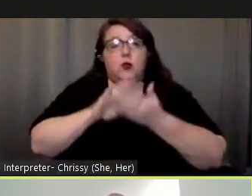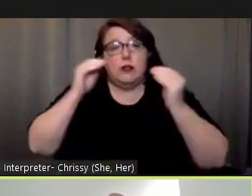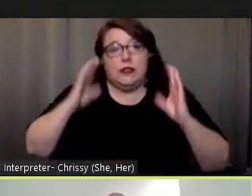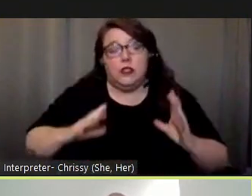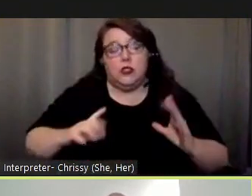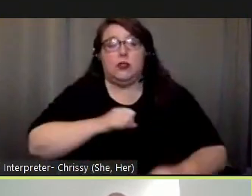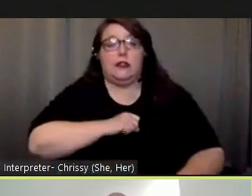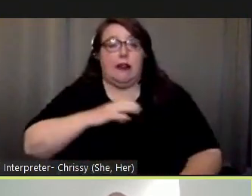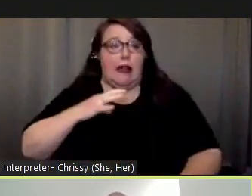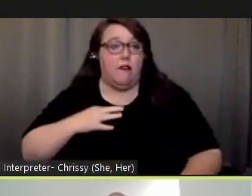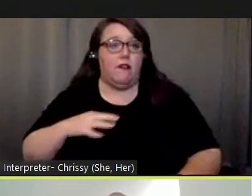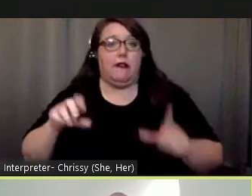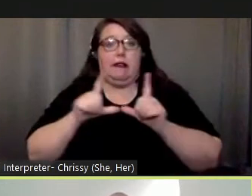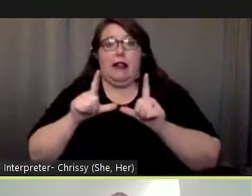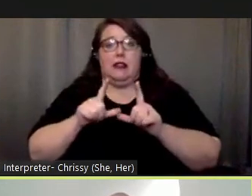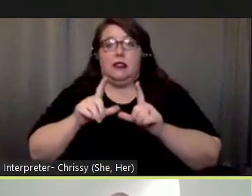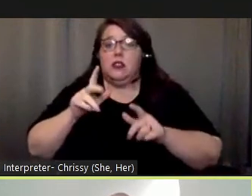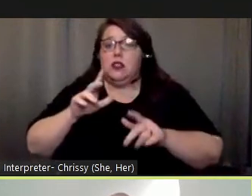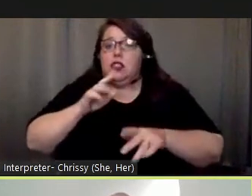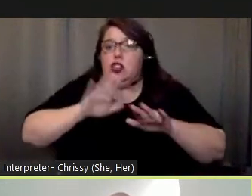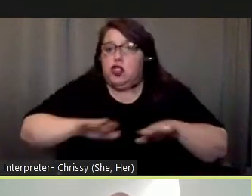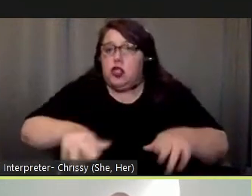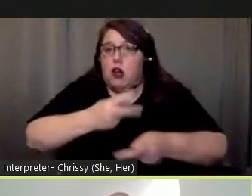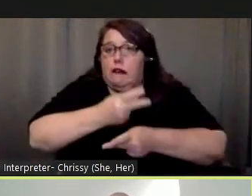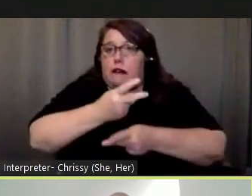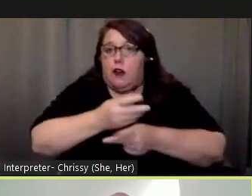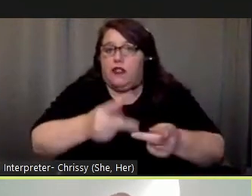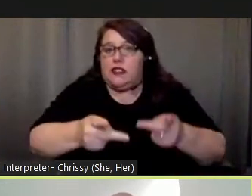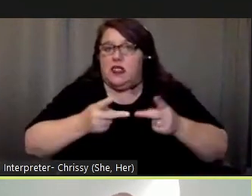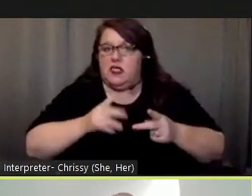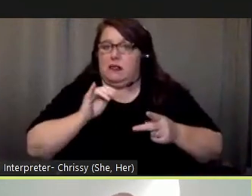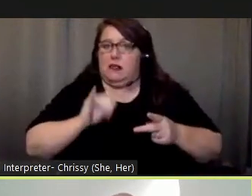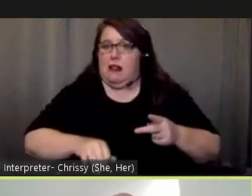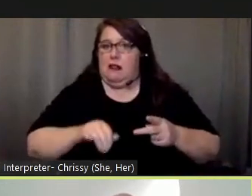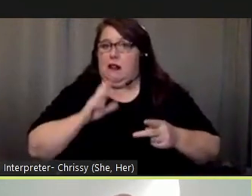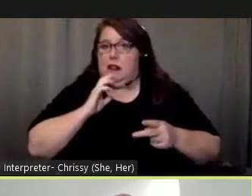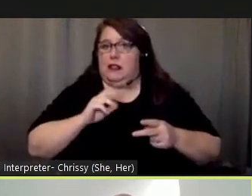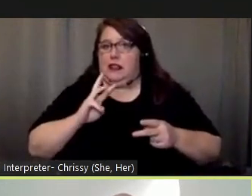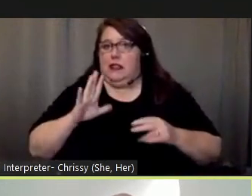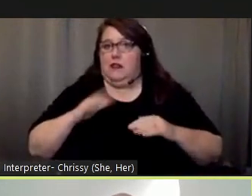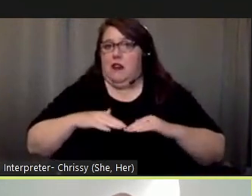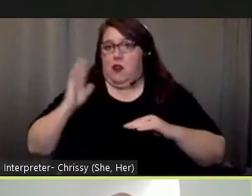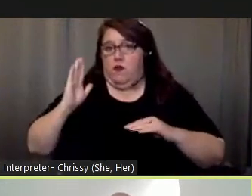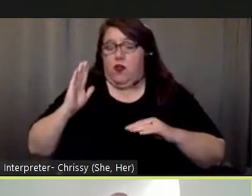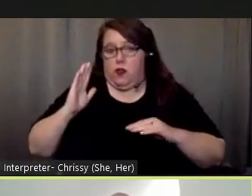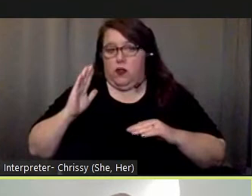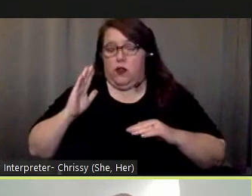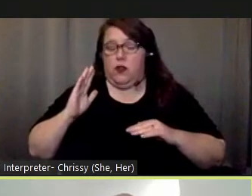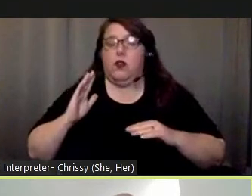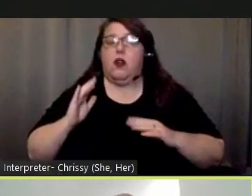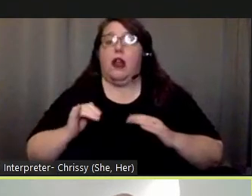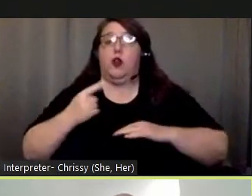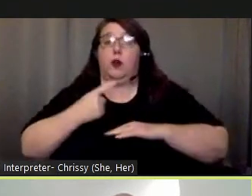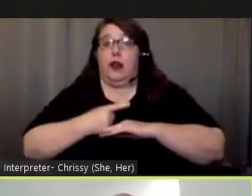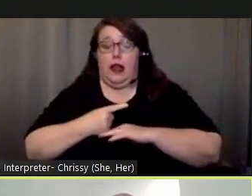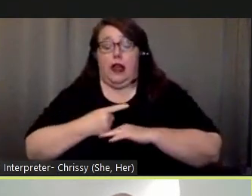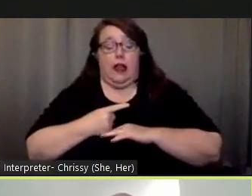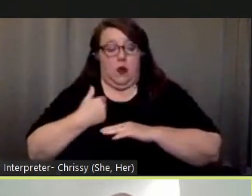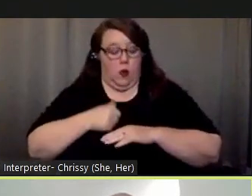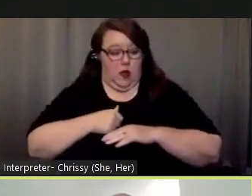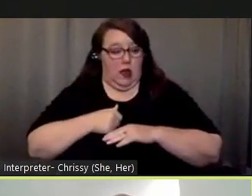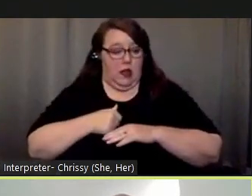licensed child care facilities, those who are 65 and over. And as of today, we estimate